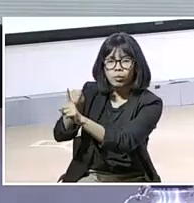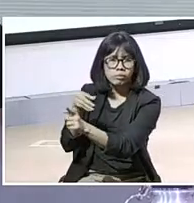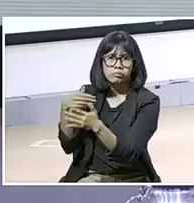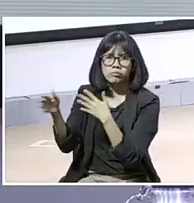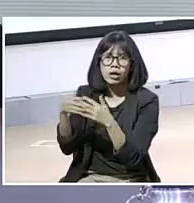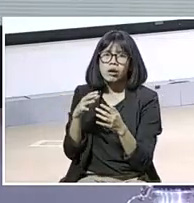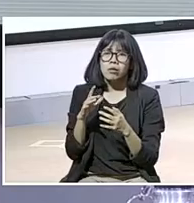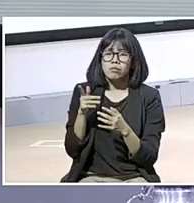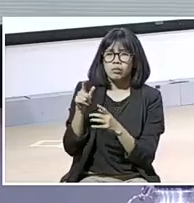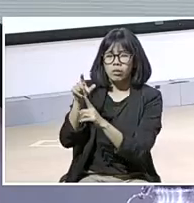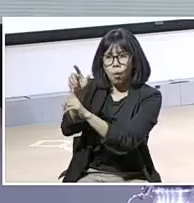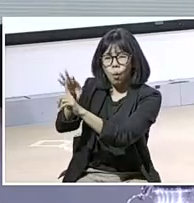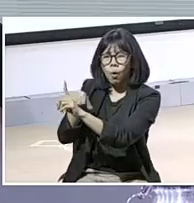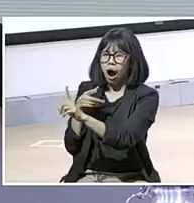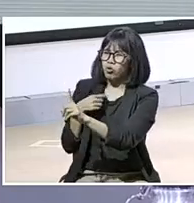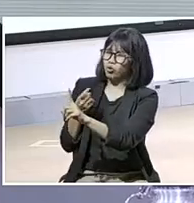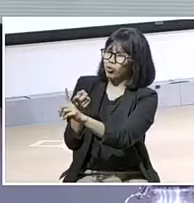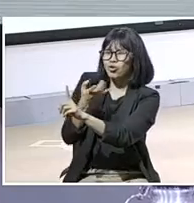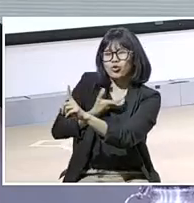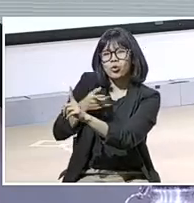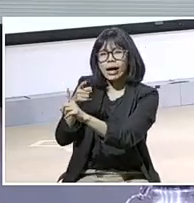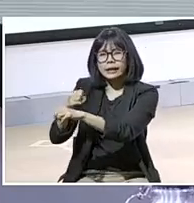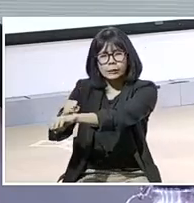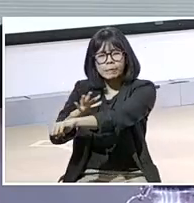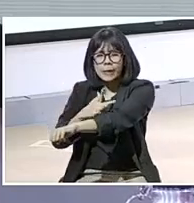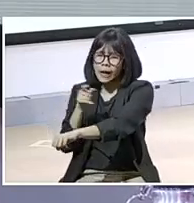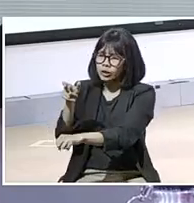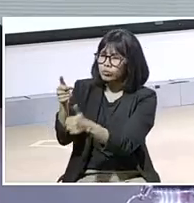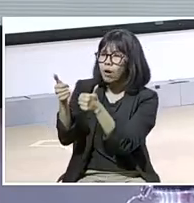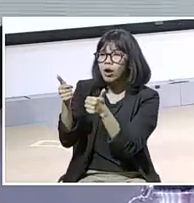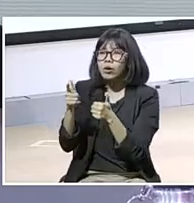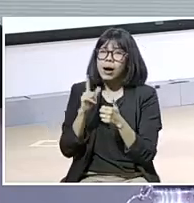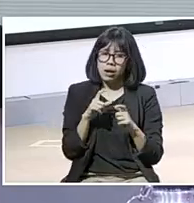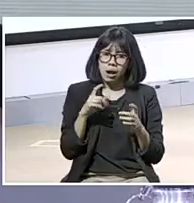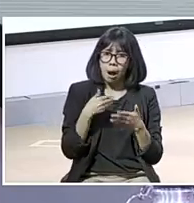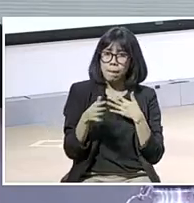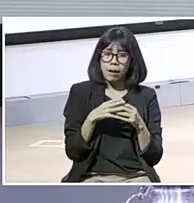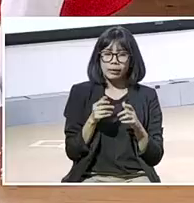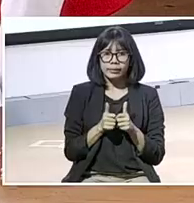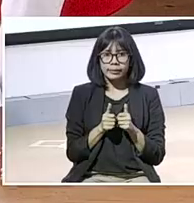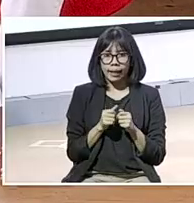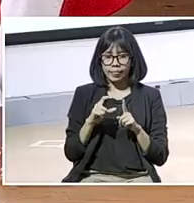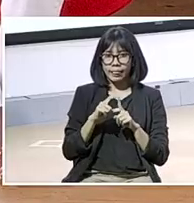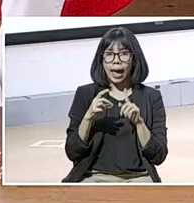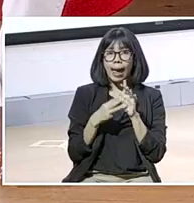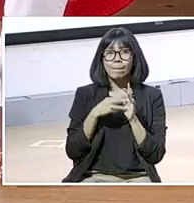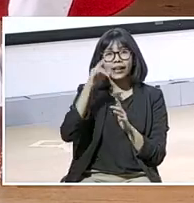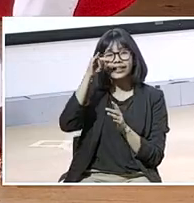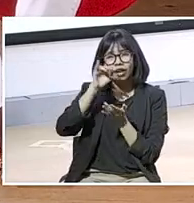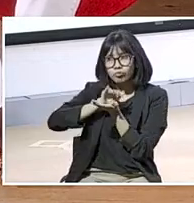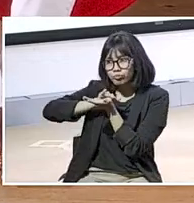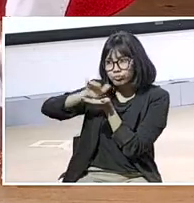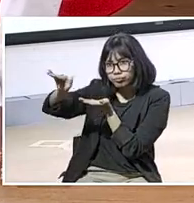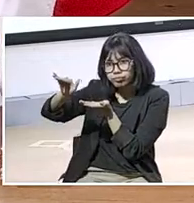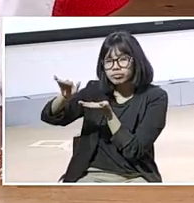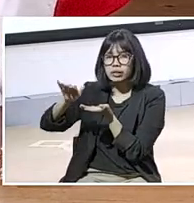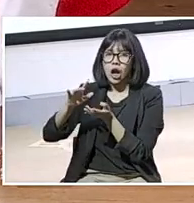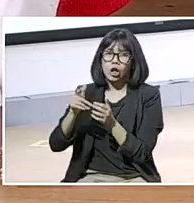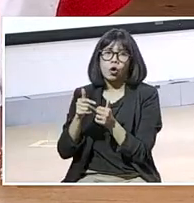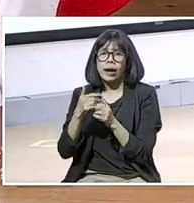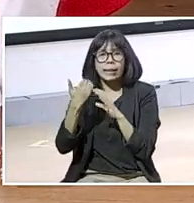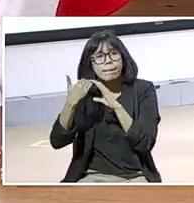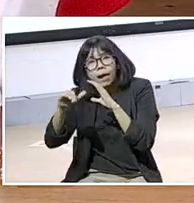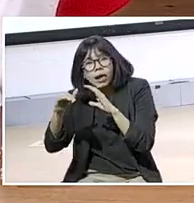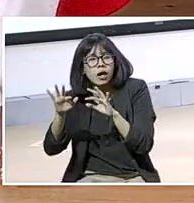DM someone you aspire, and you will be surprised sometimes the feedback that you get. Crystal, what about you? You have to, because she gets a